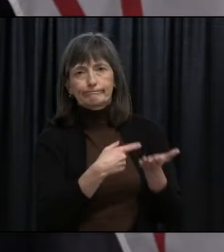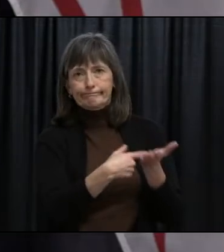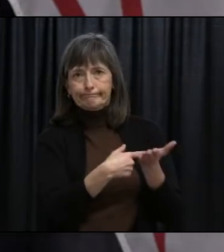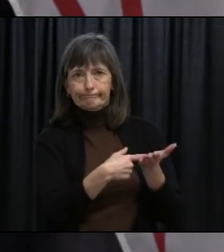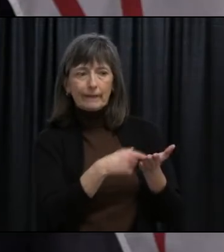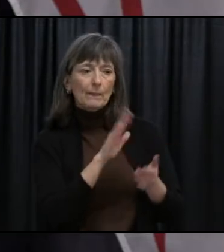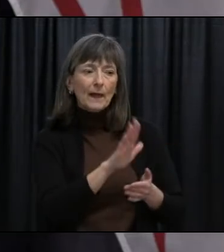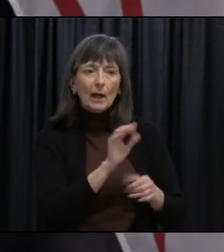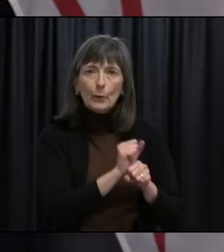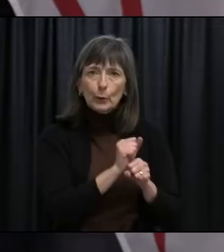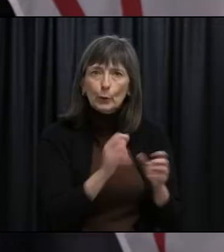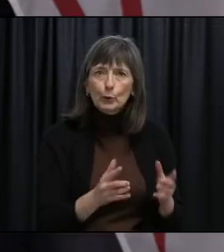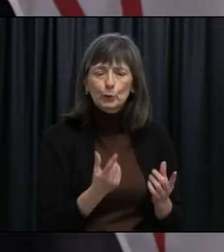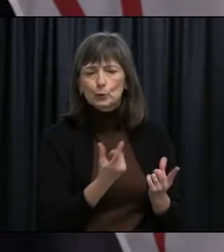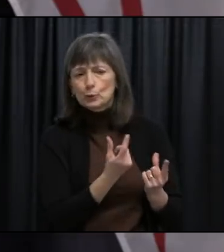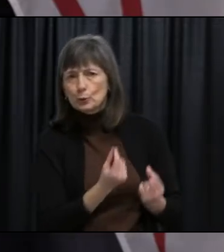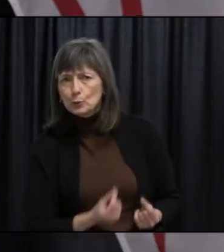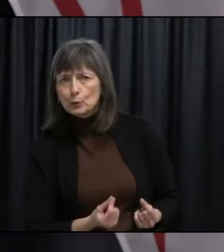how we'll,